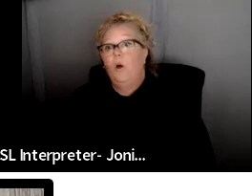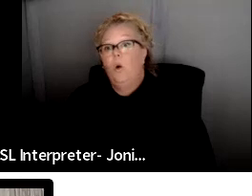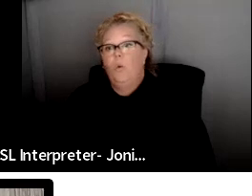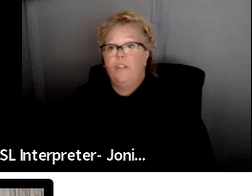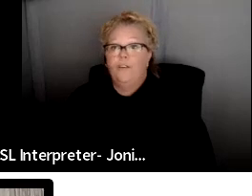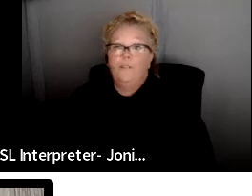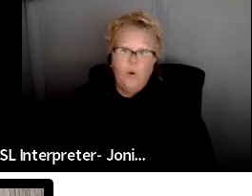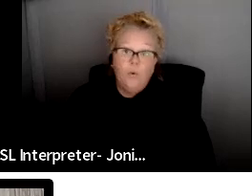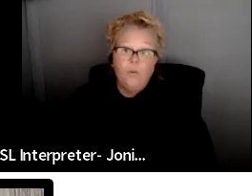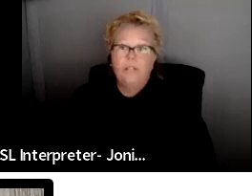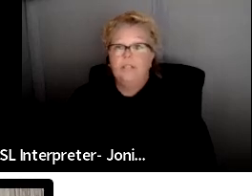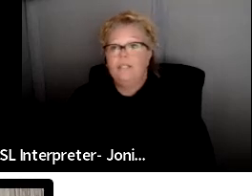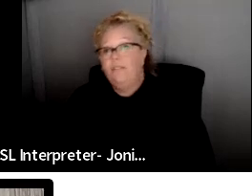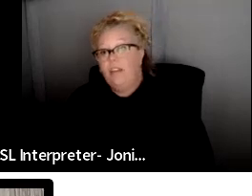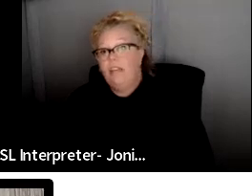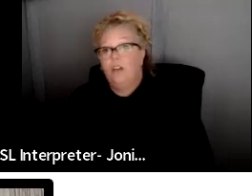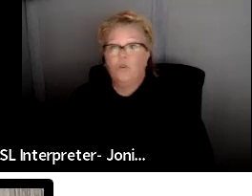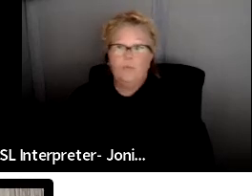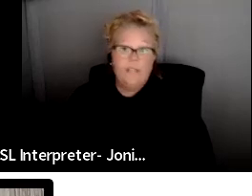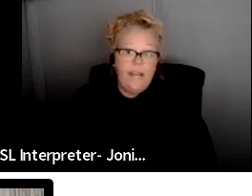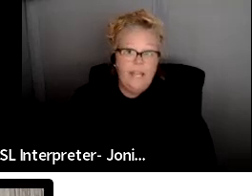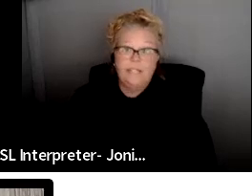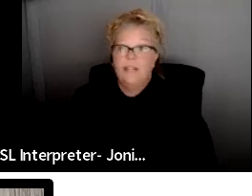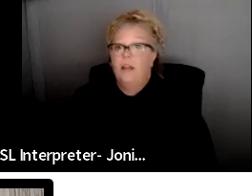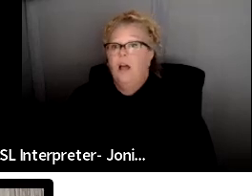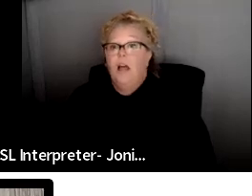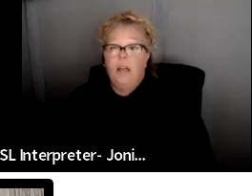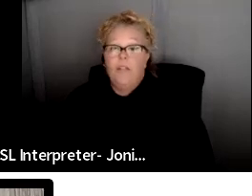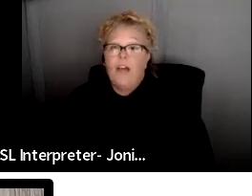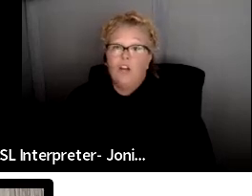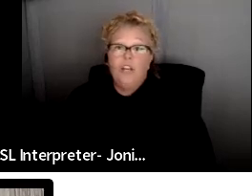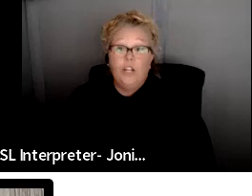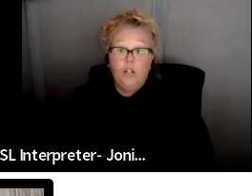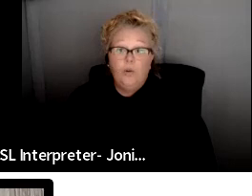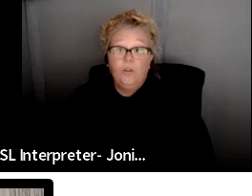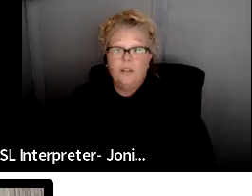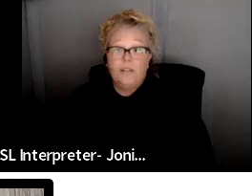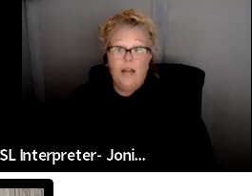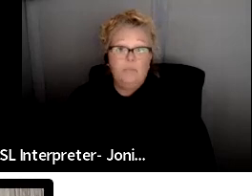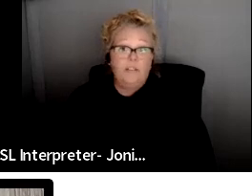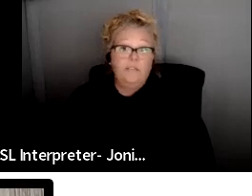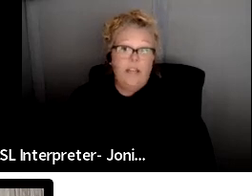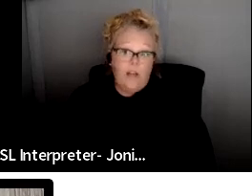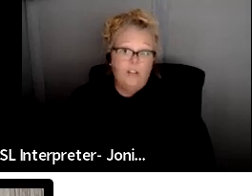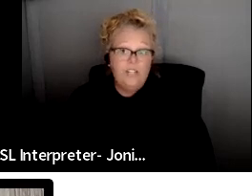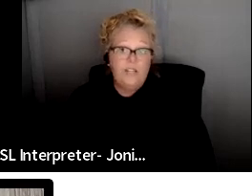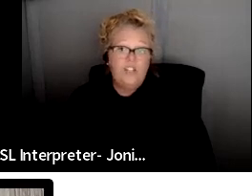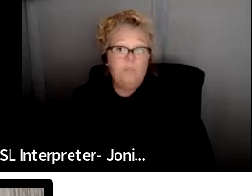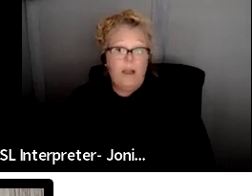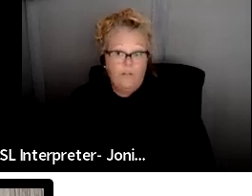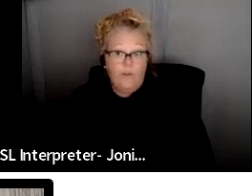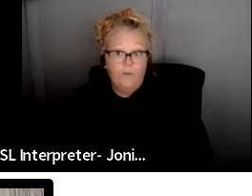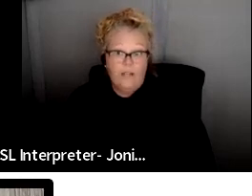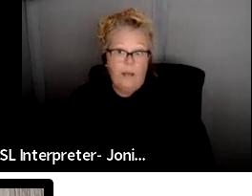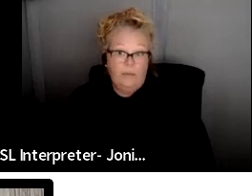help with the phone, the TV, and group settings. And that could include some types of technology such